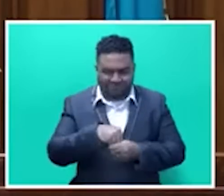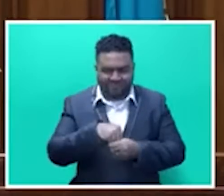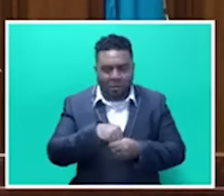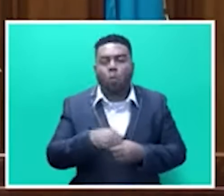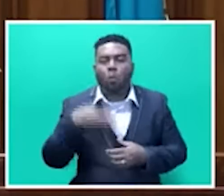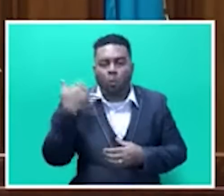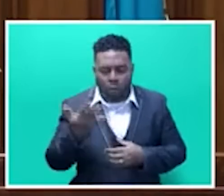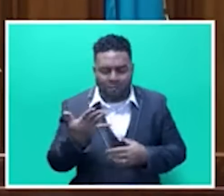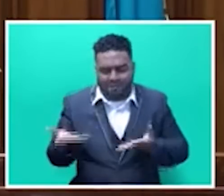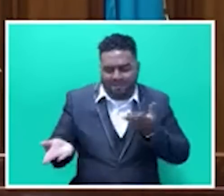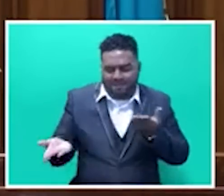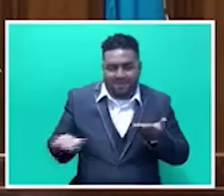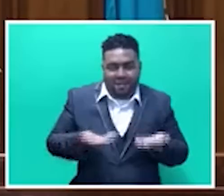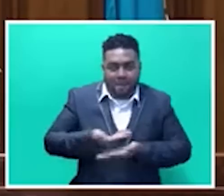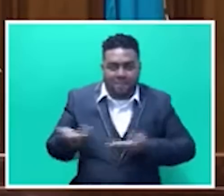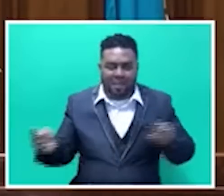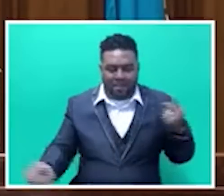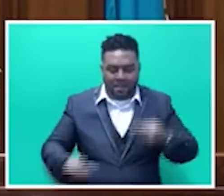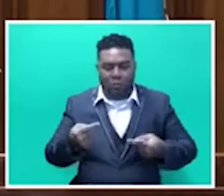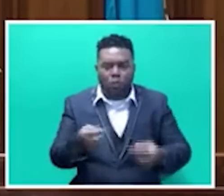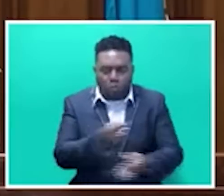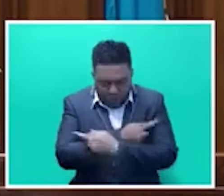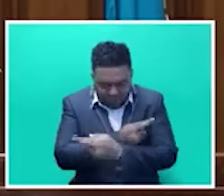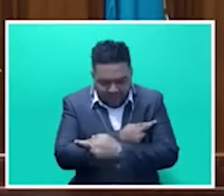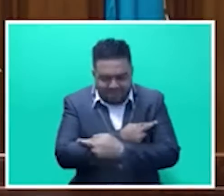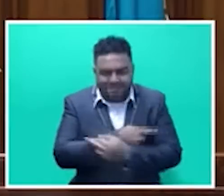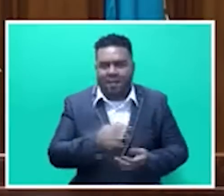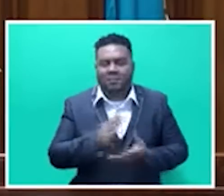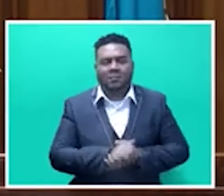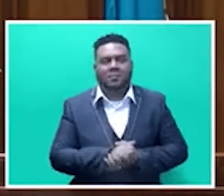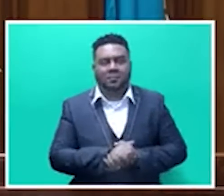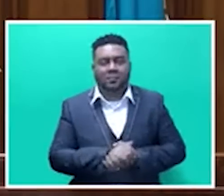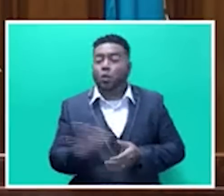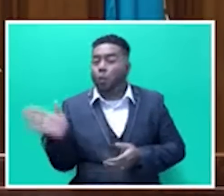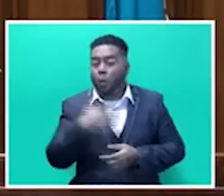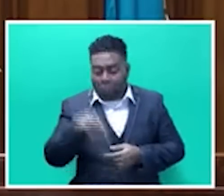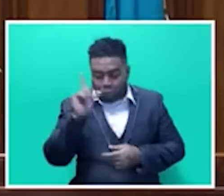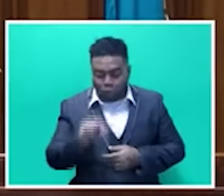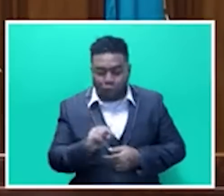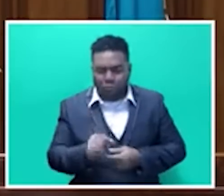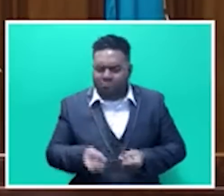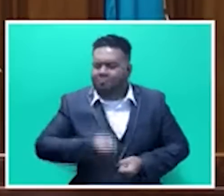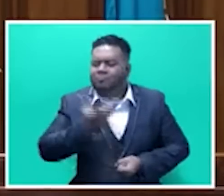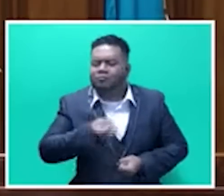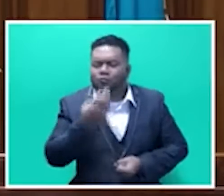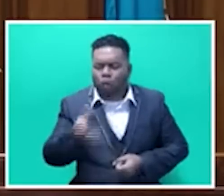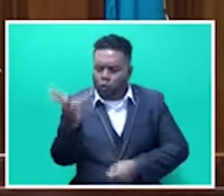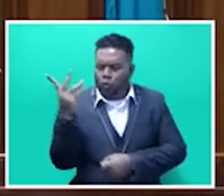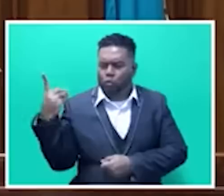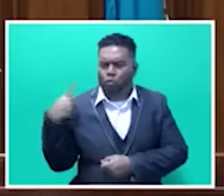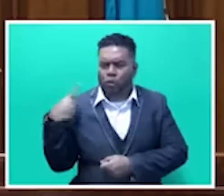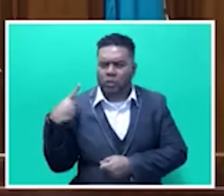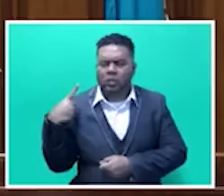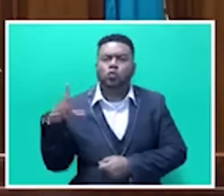inclusivity, and debate with respect and fairness. In all that you do, deliver your sacred duty to the